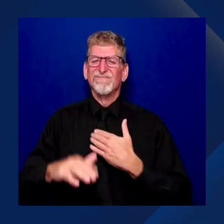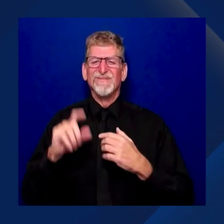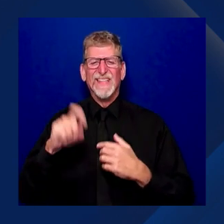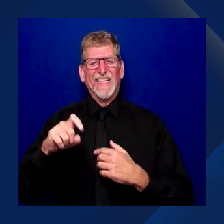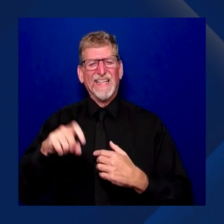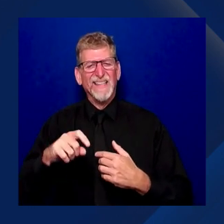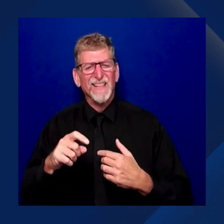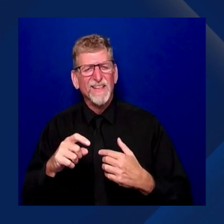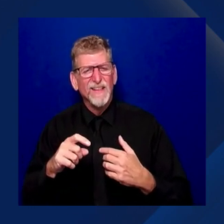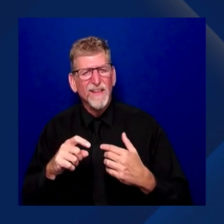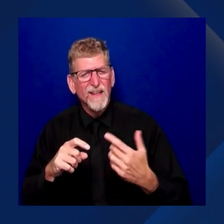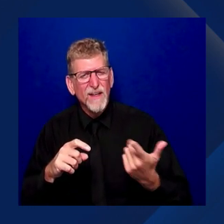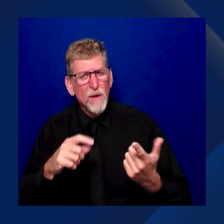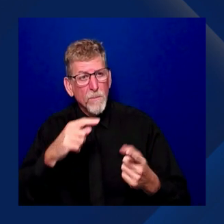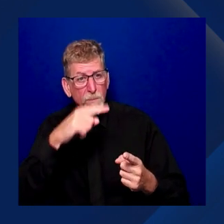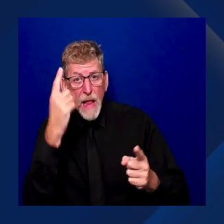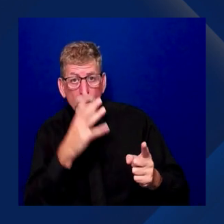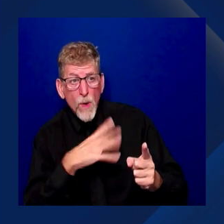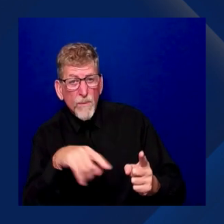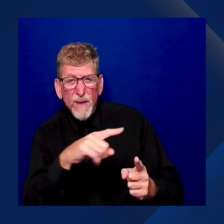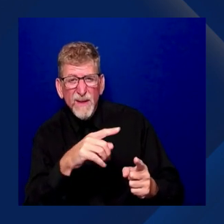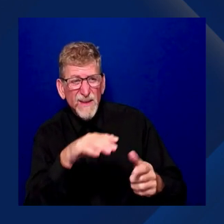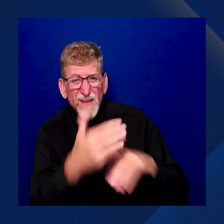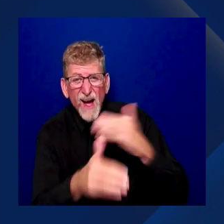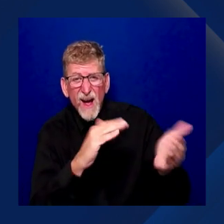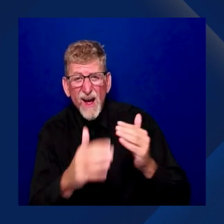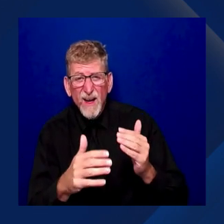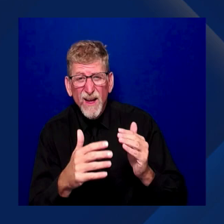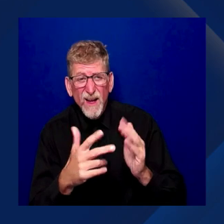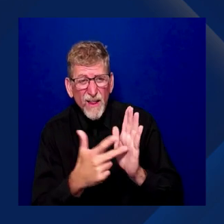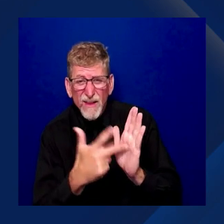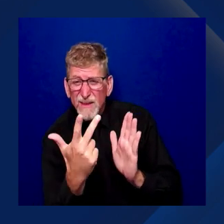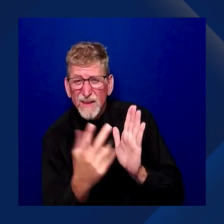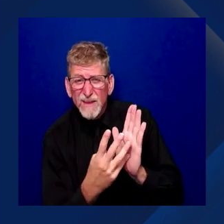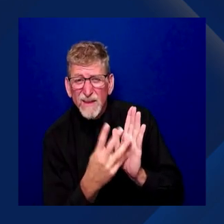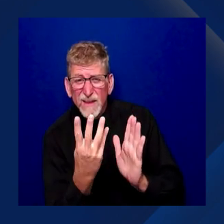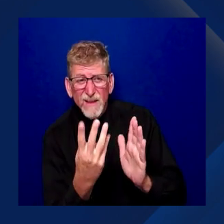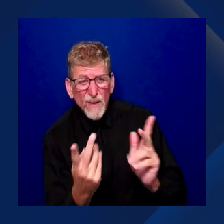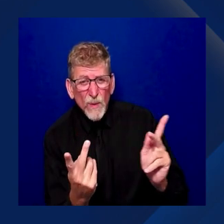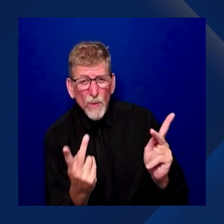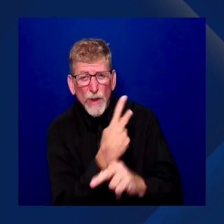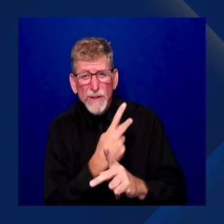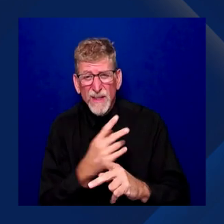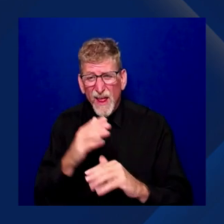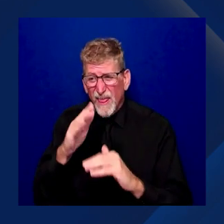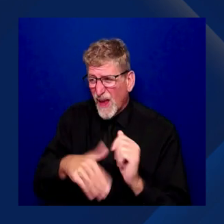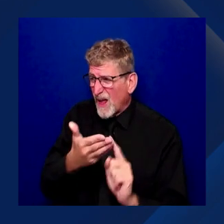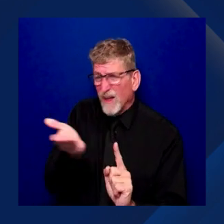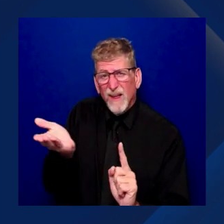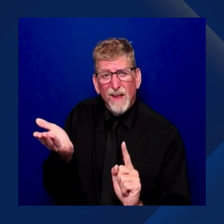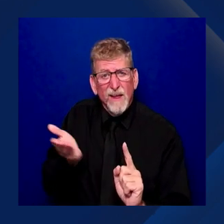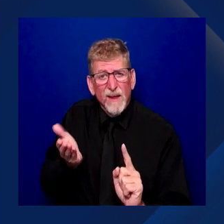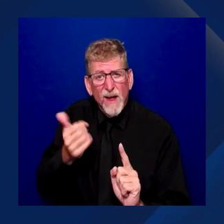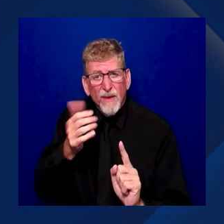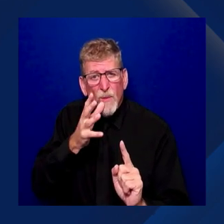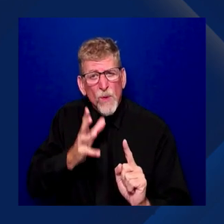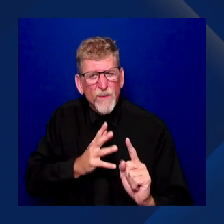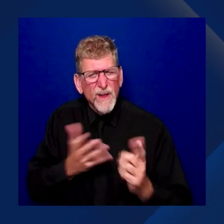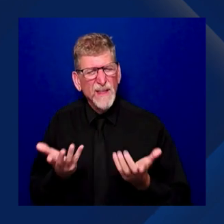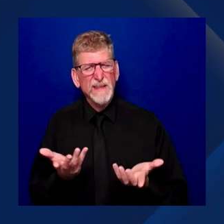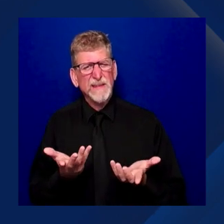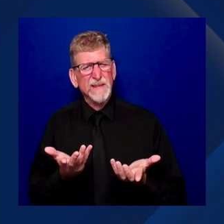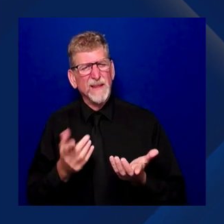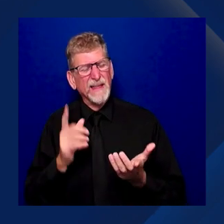more times more often from pregnancy-related complications than their white counterparts. We must address this urgently. It impacts us